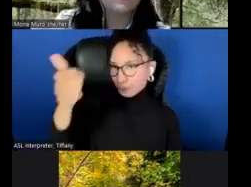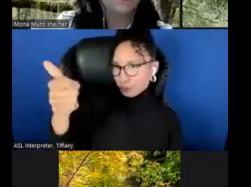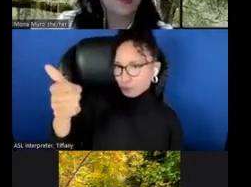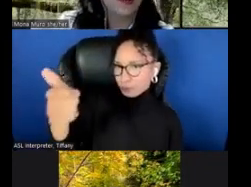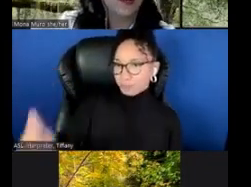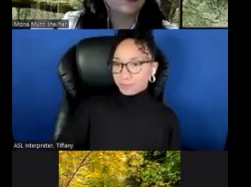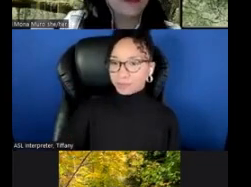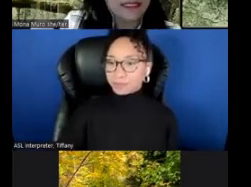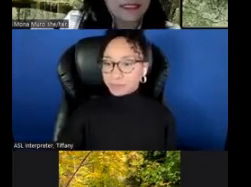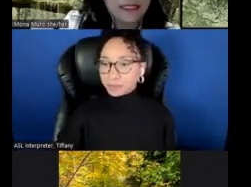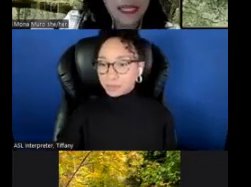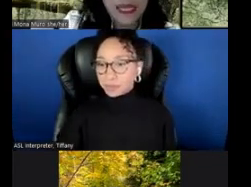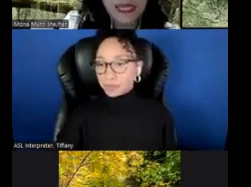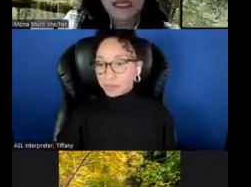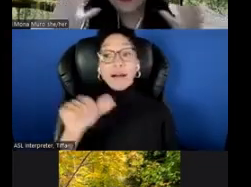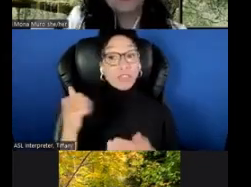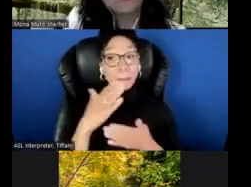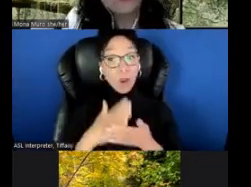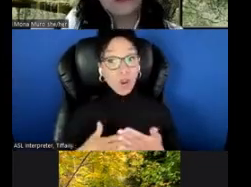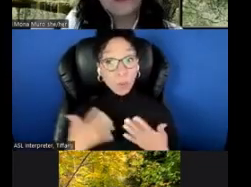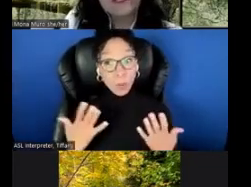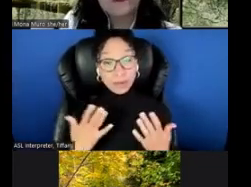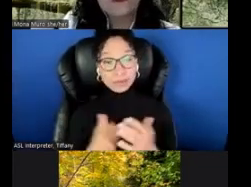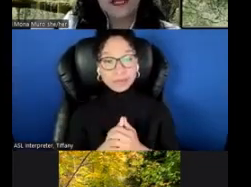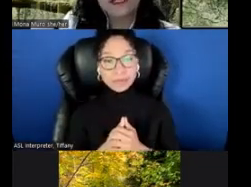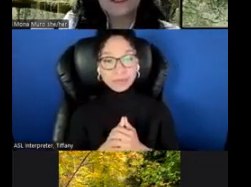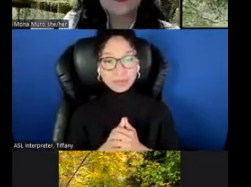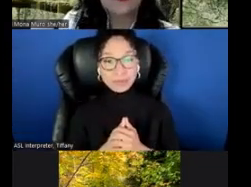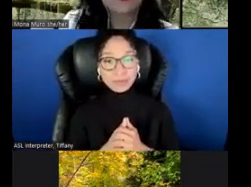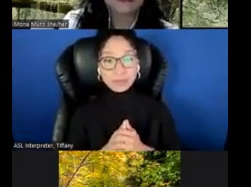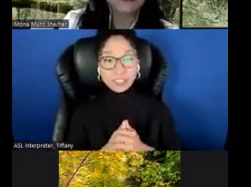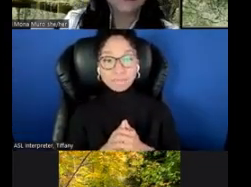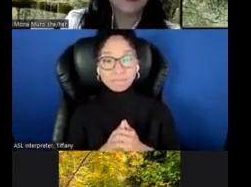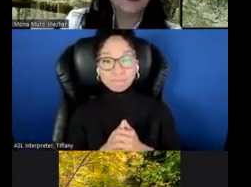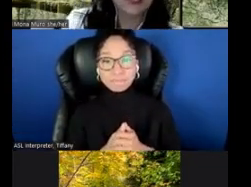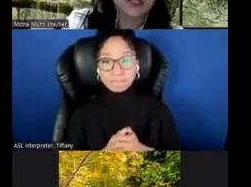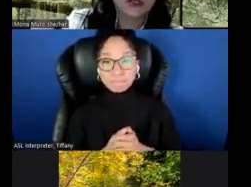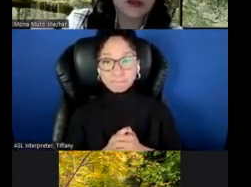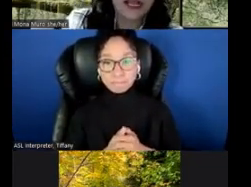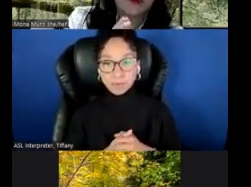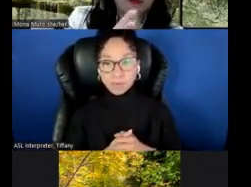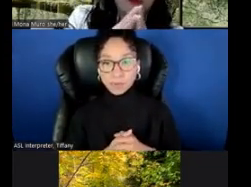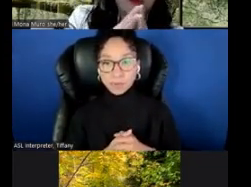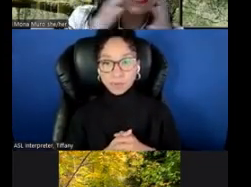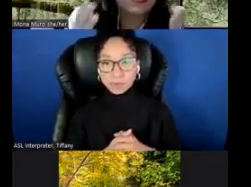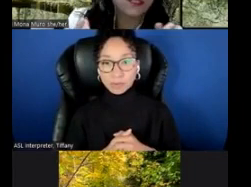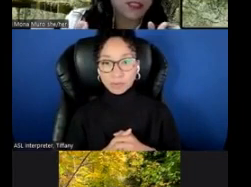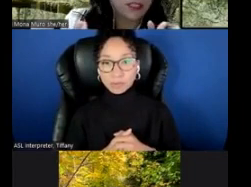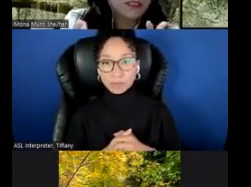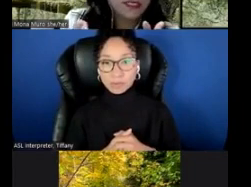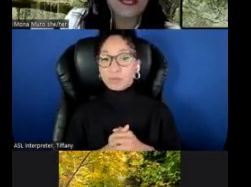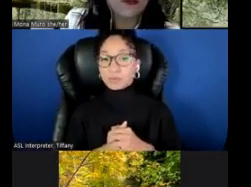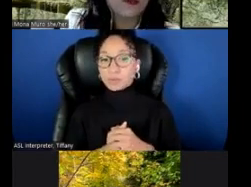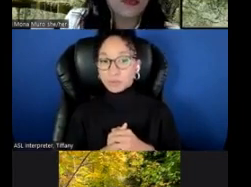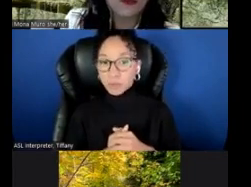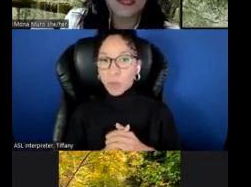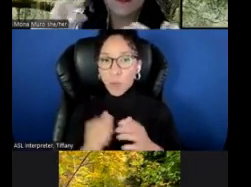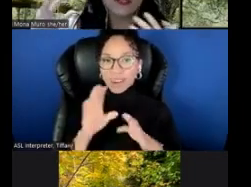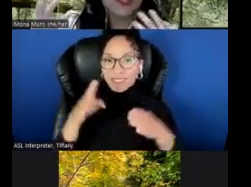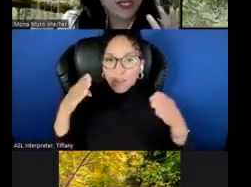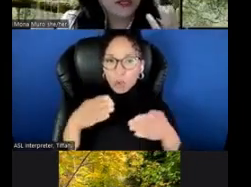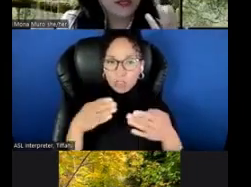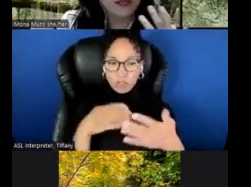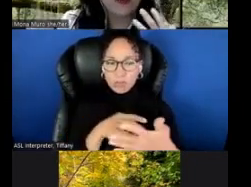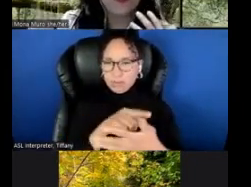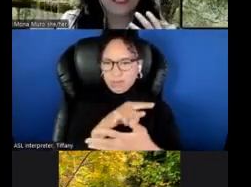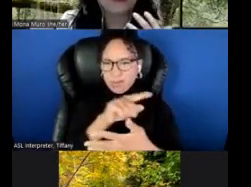other pieces for our space today. Our group agreements, we want to really center, lessons learned. We know that